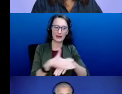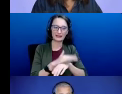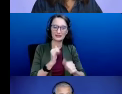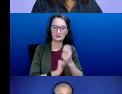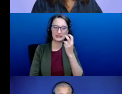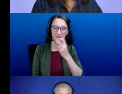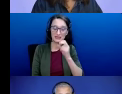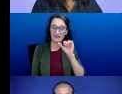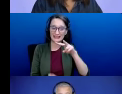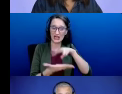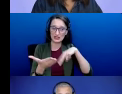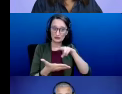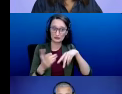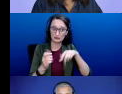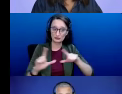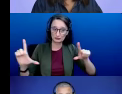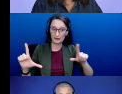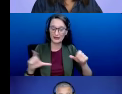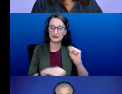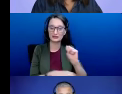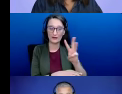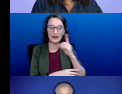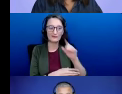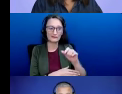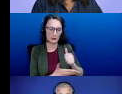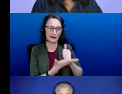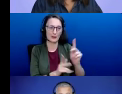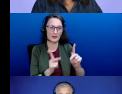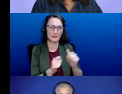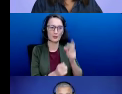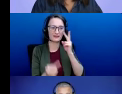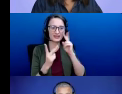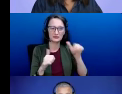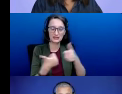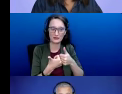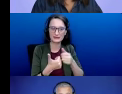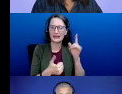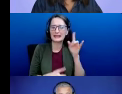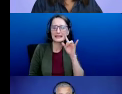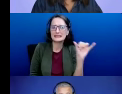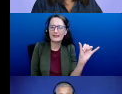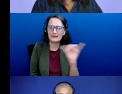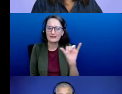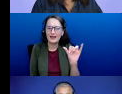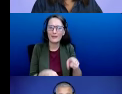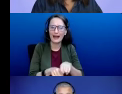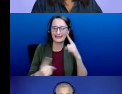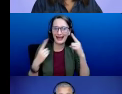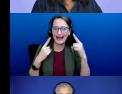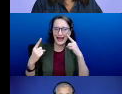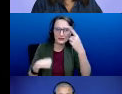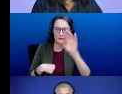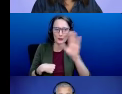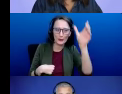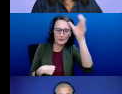to empower individuals facing visual challenges. Think of it as a set of eyes for your computer. JAWS reads aloud what's